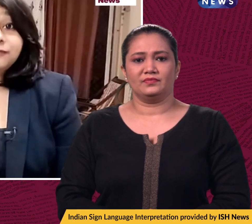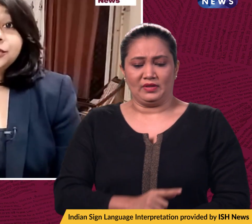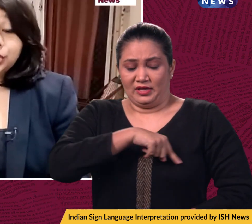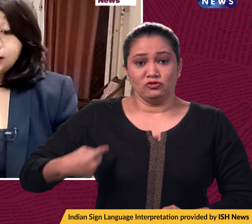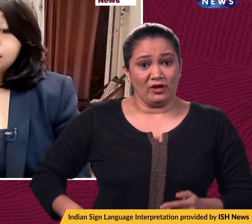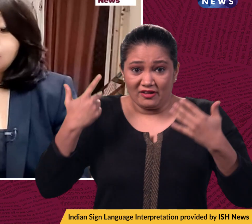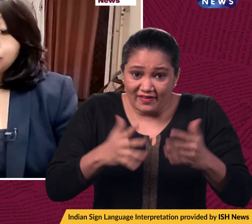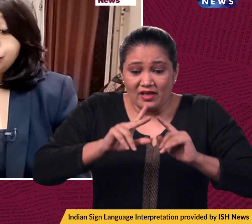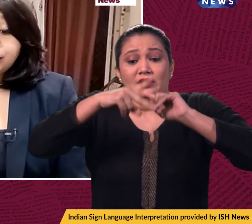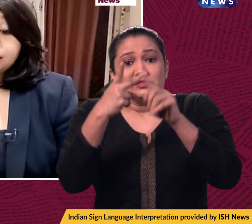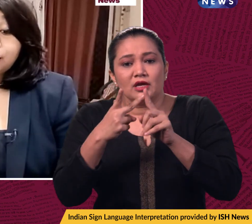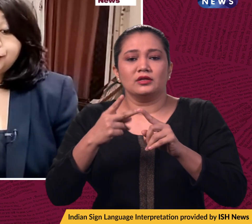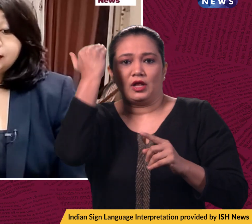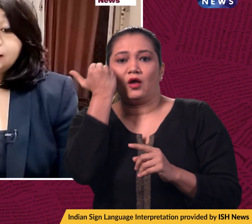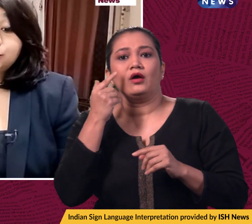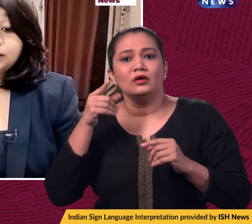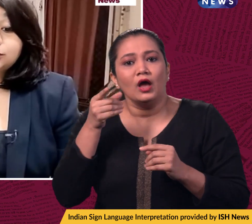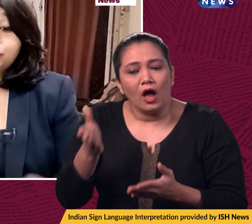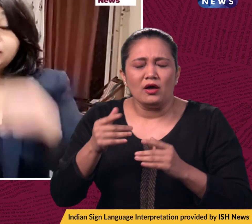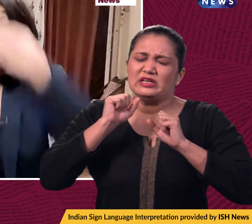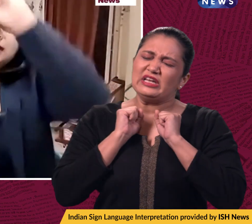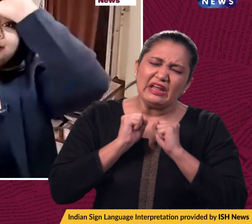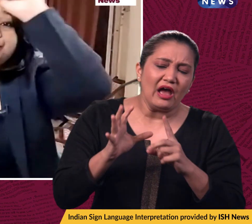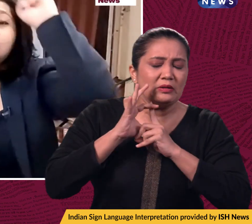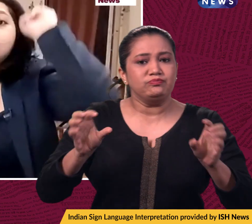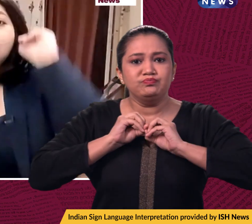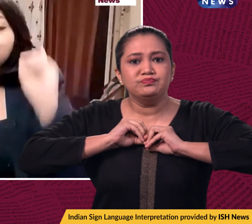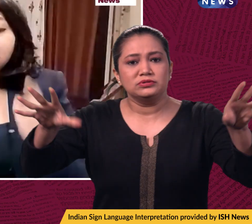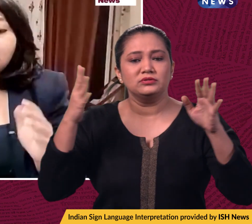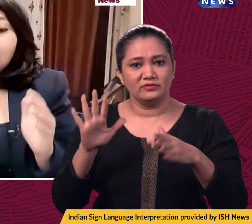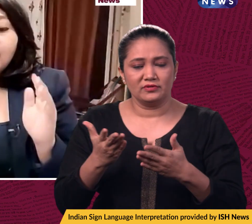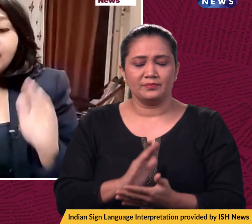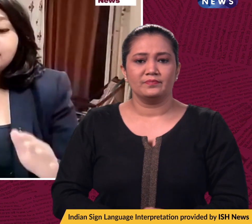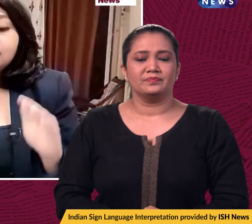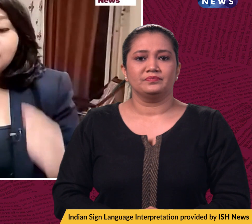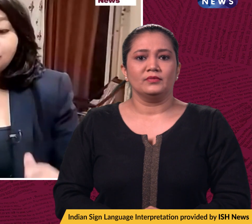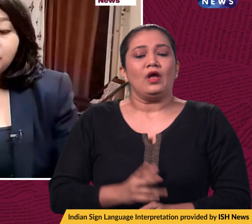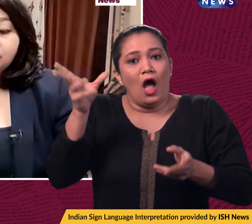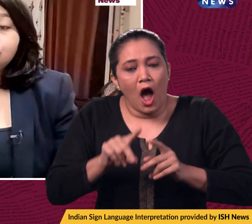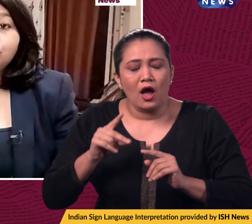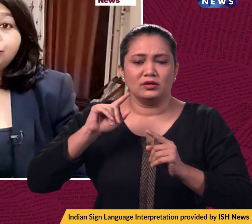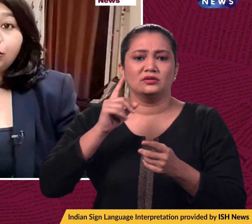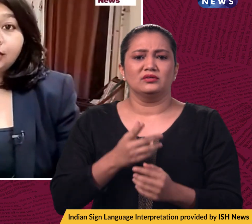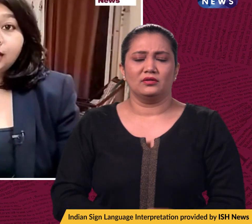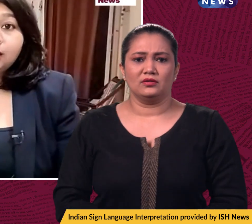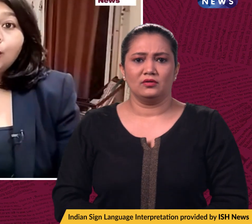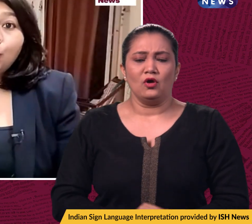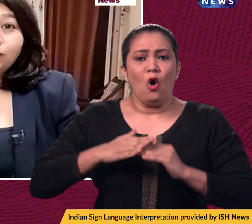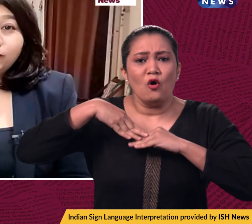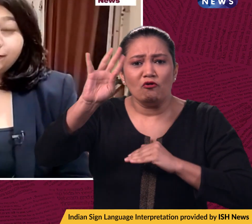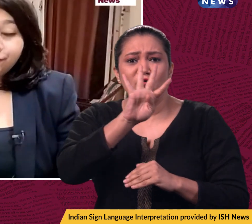Now, after China, South Korea is now facing its worst COVID-19 outbreak as the country hit another milestone,